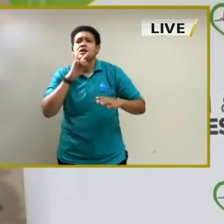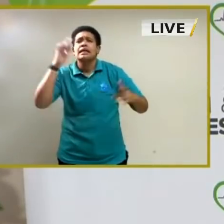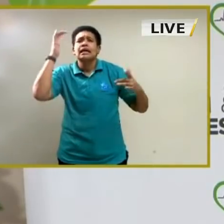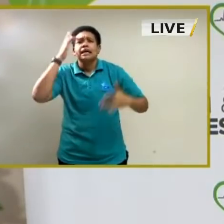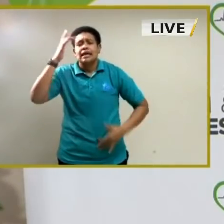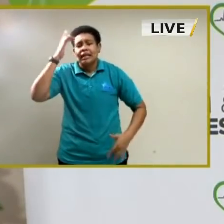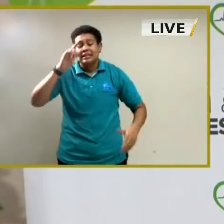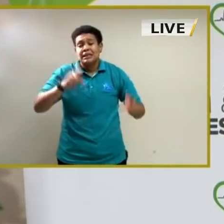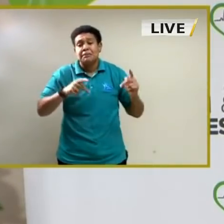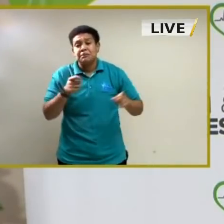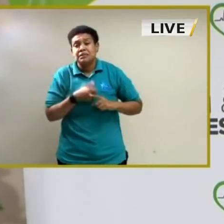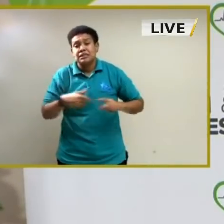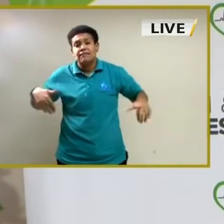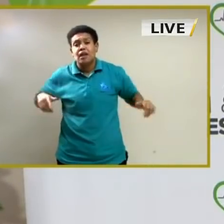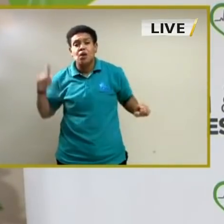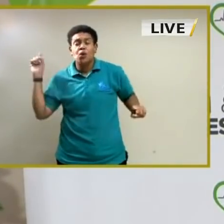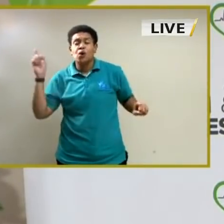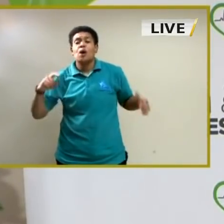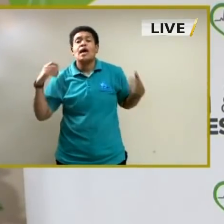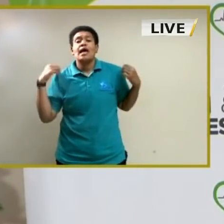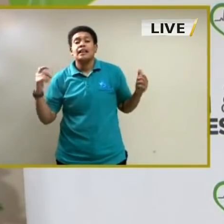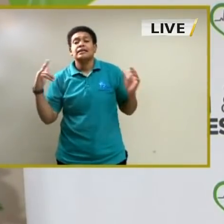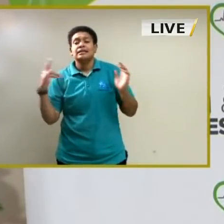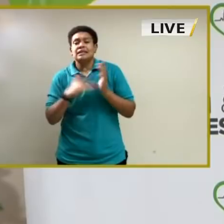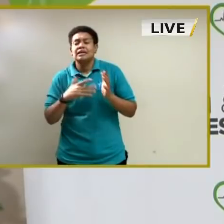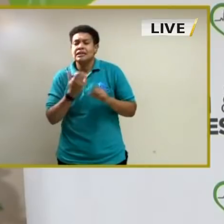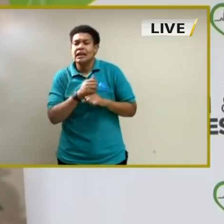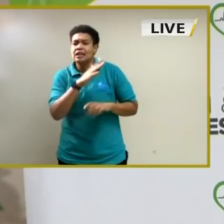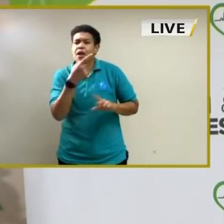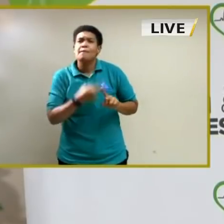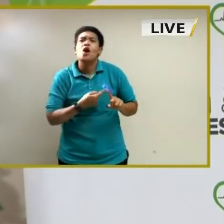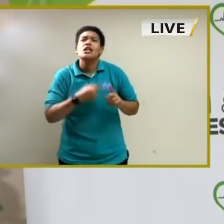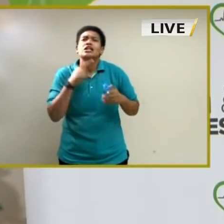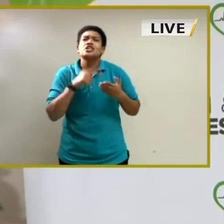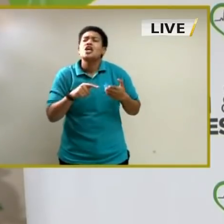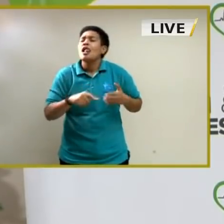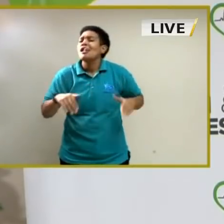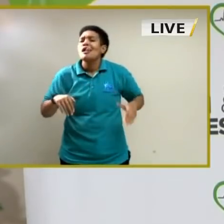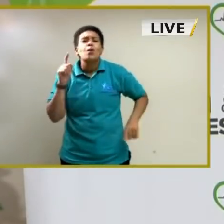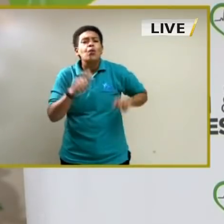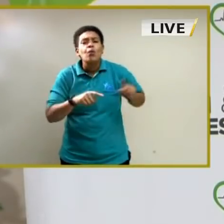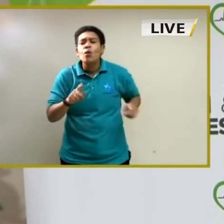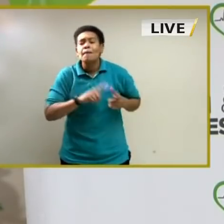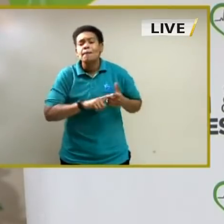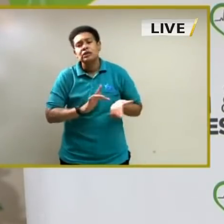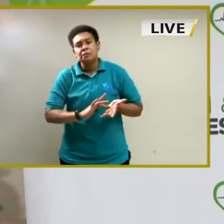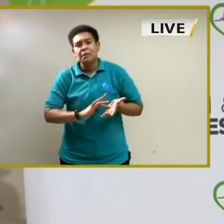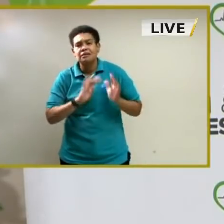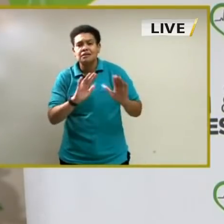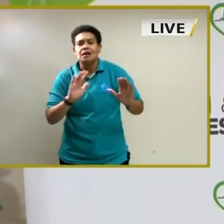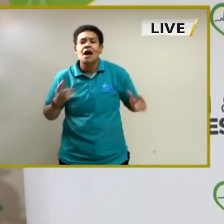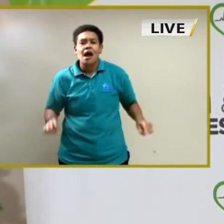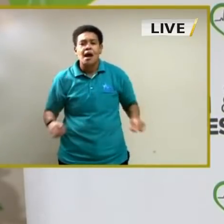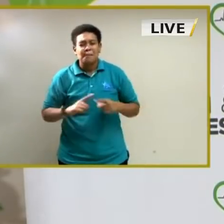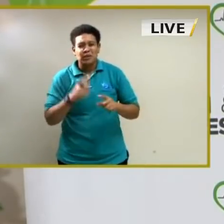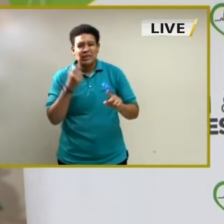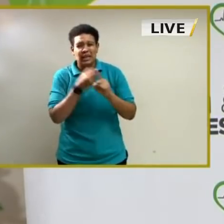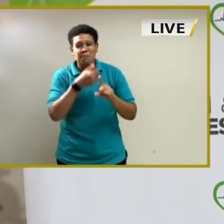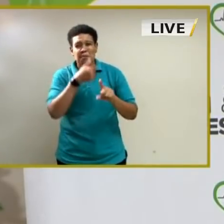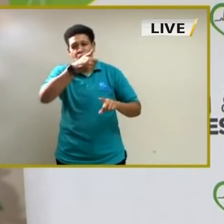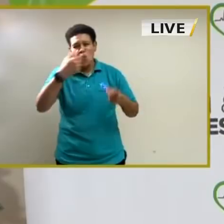illnesses, persons not going to the health centers to get their monthly checkup and their medication, and the impact on their own health.